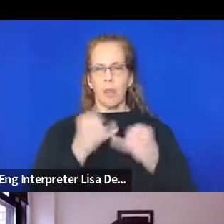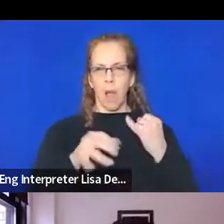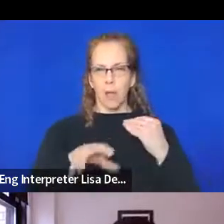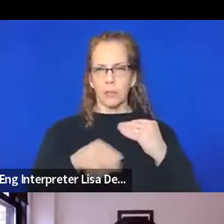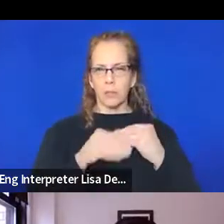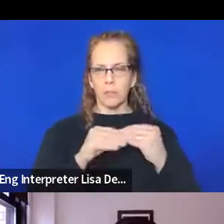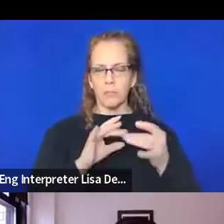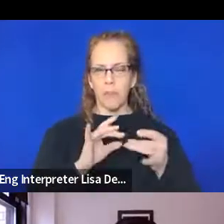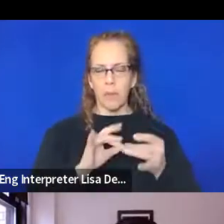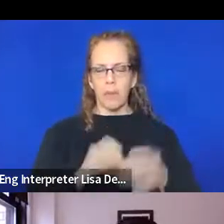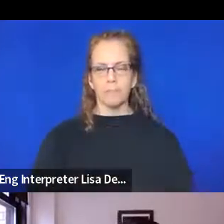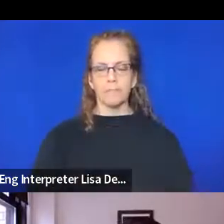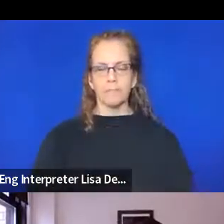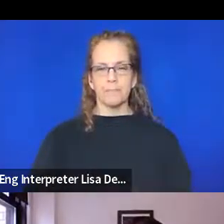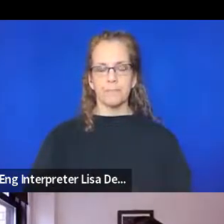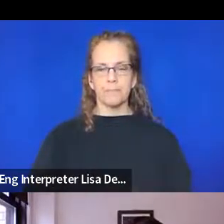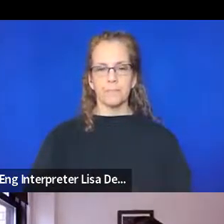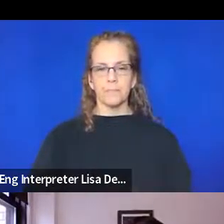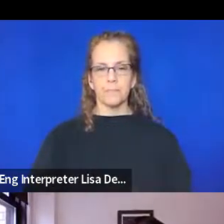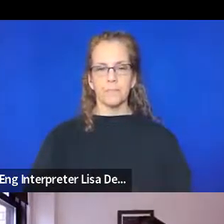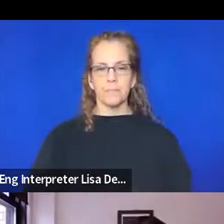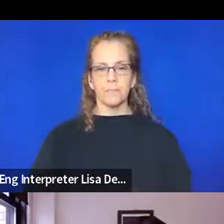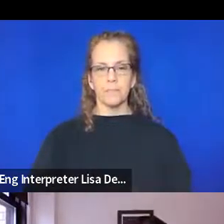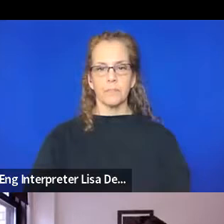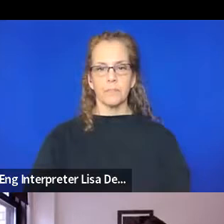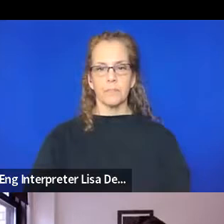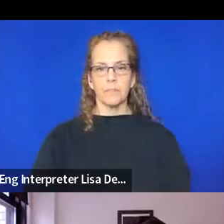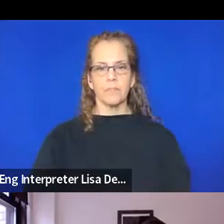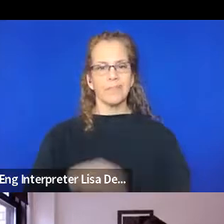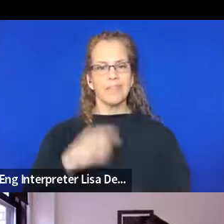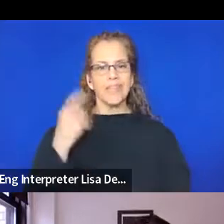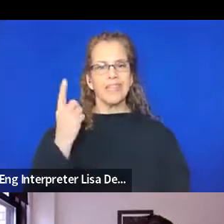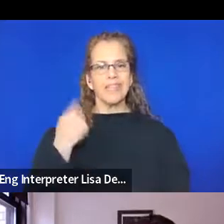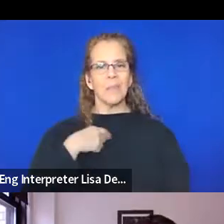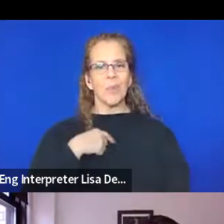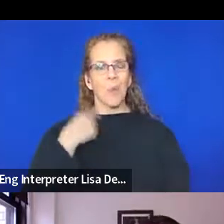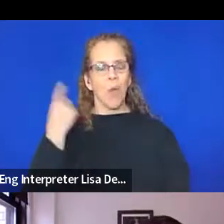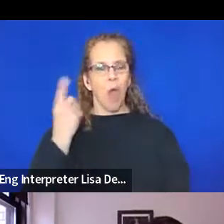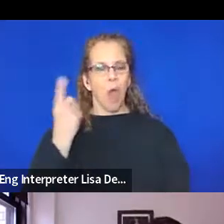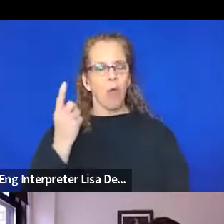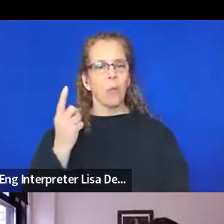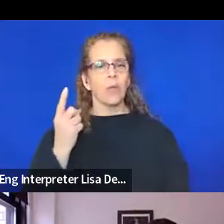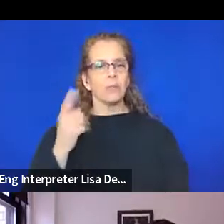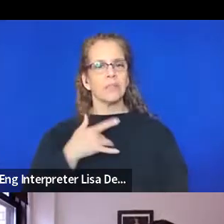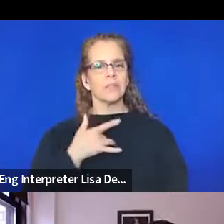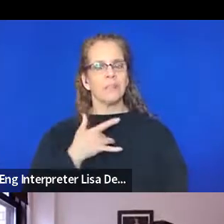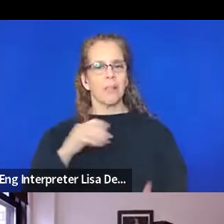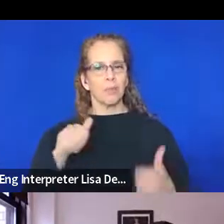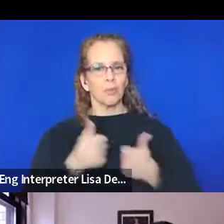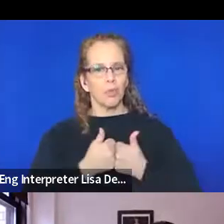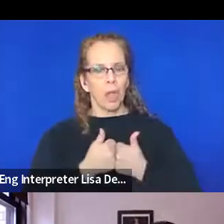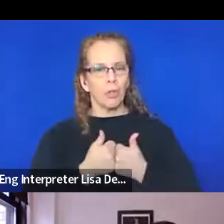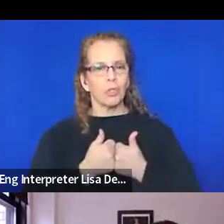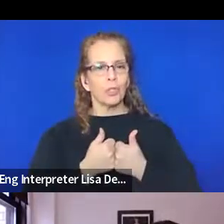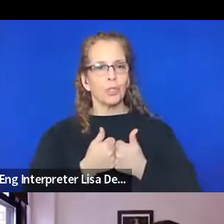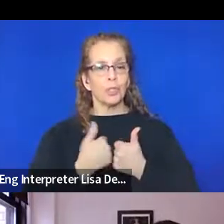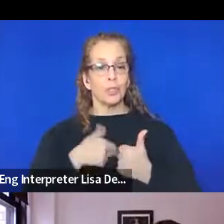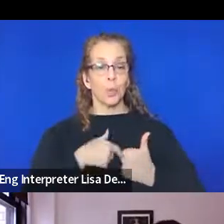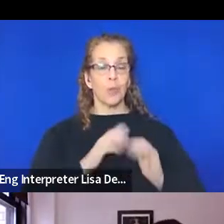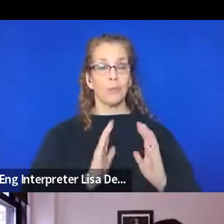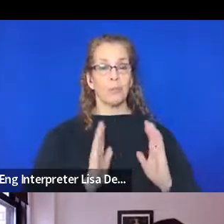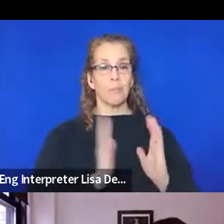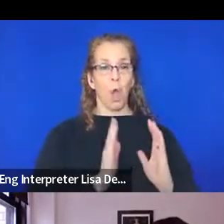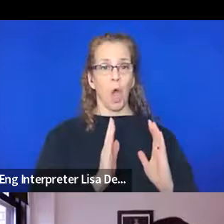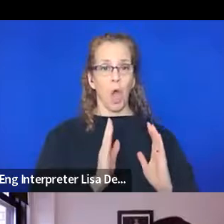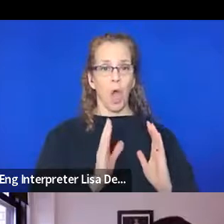this, something that we've kind of always found challenging as we're a very small organization, but steadily growing is, we